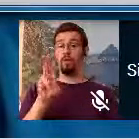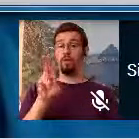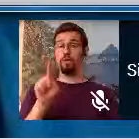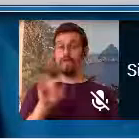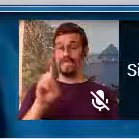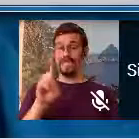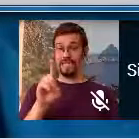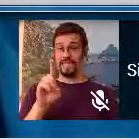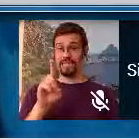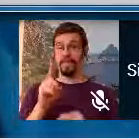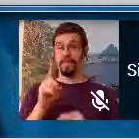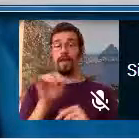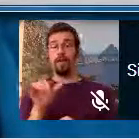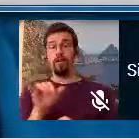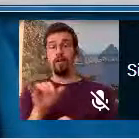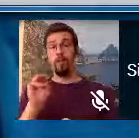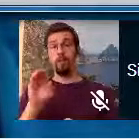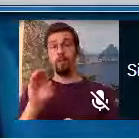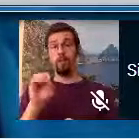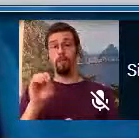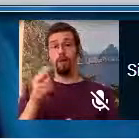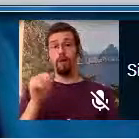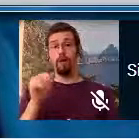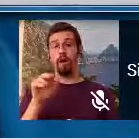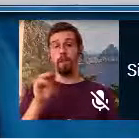research laboratory